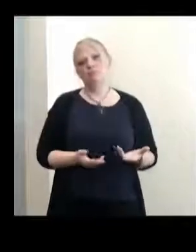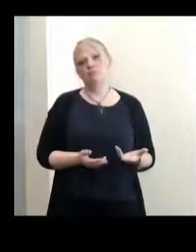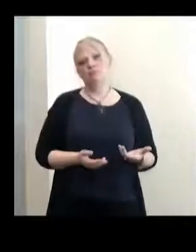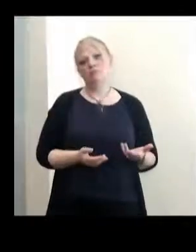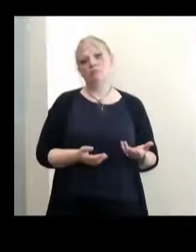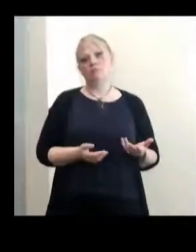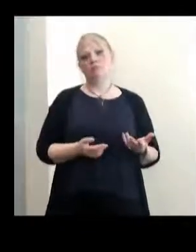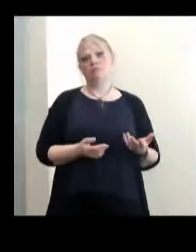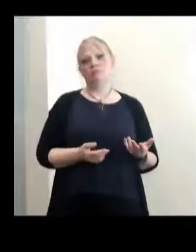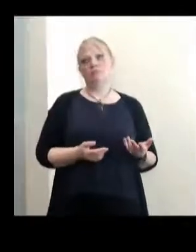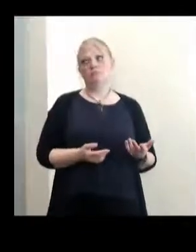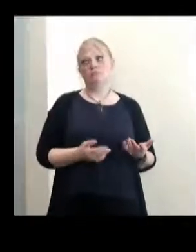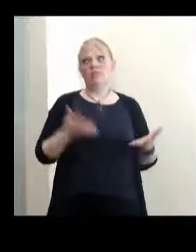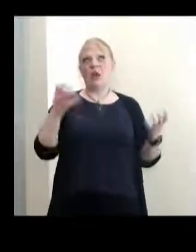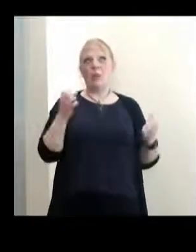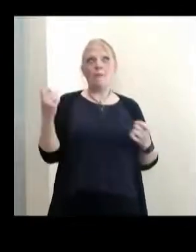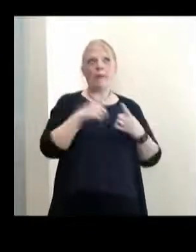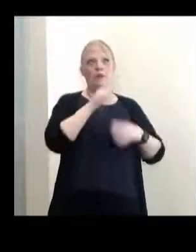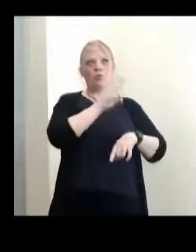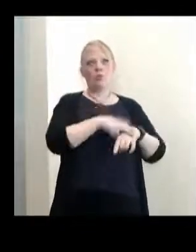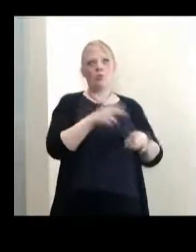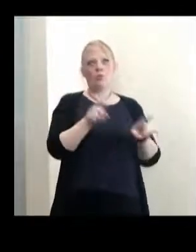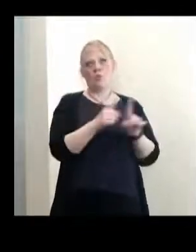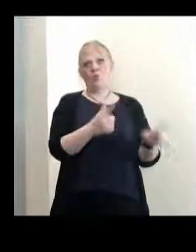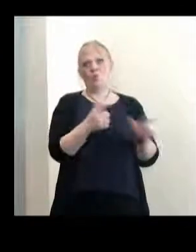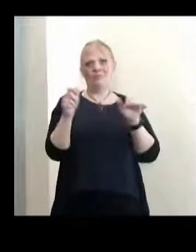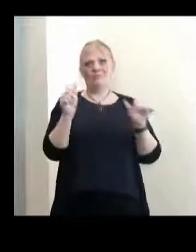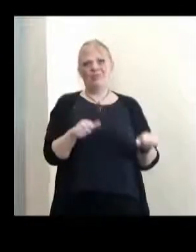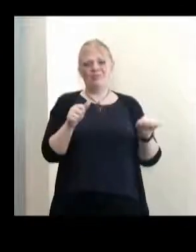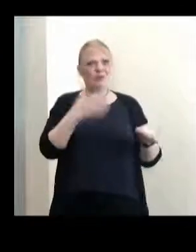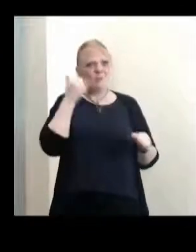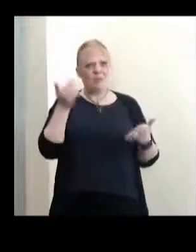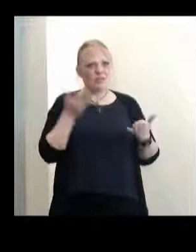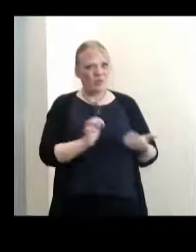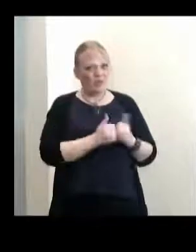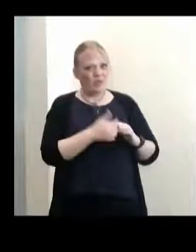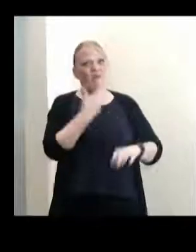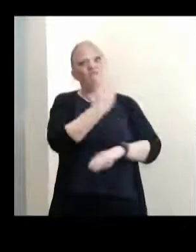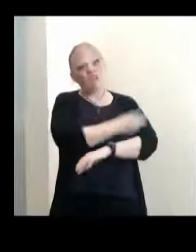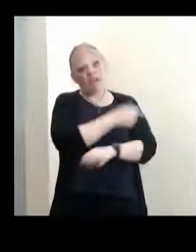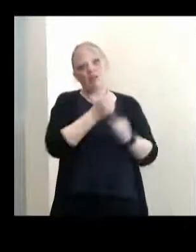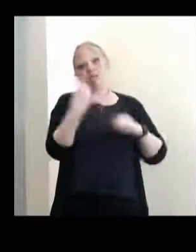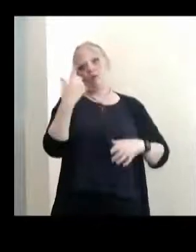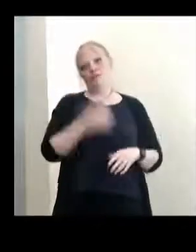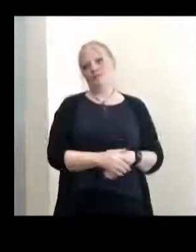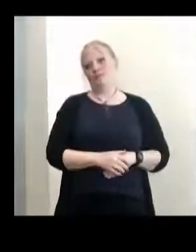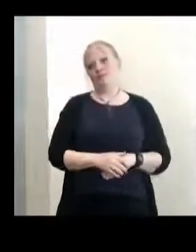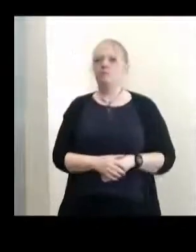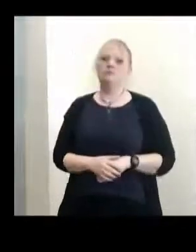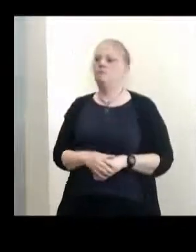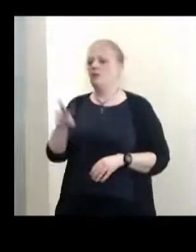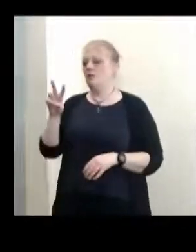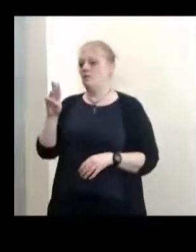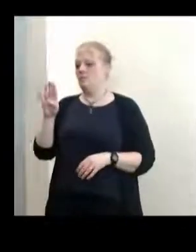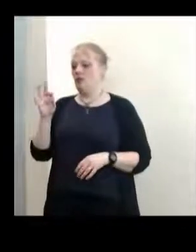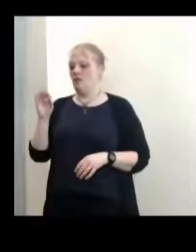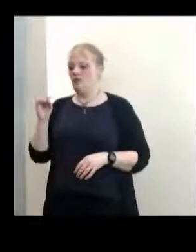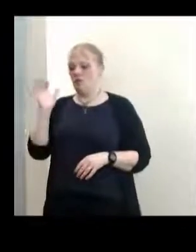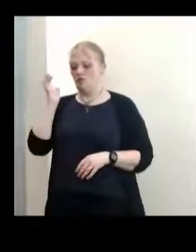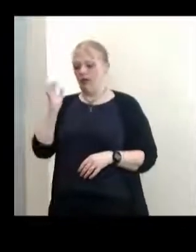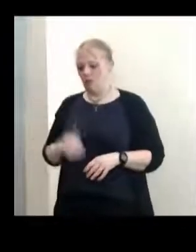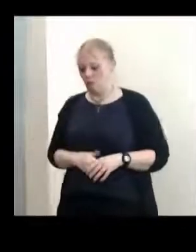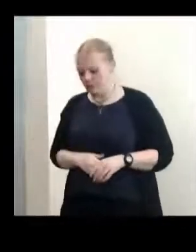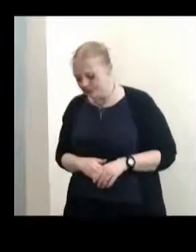want to get back to normal as quick as possible. And the best way to do that is to vaccinate everyone. WBFO radio, is anybody